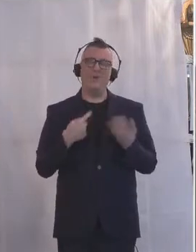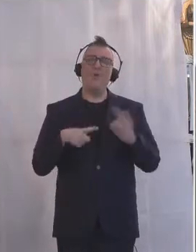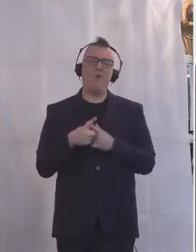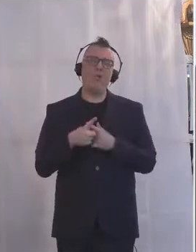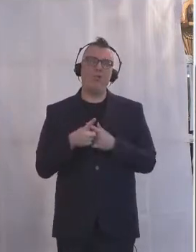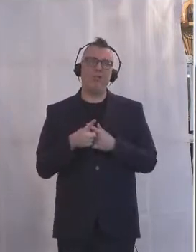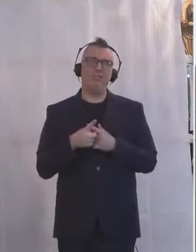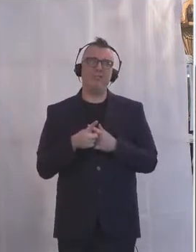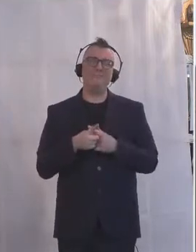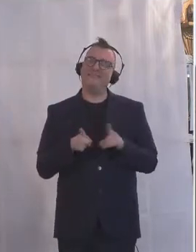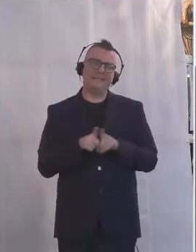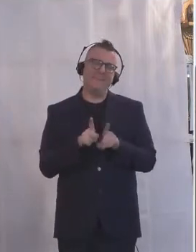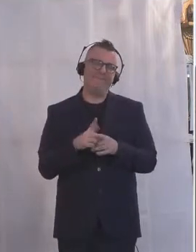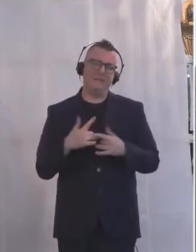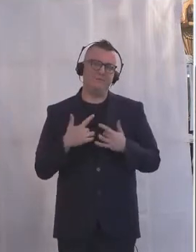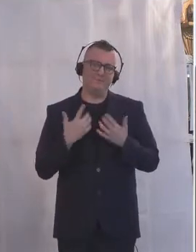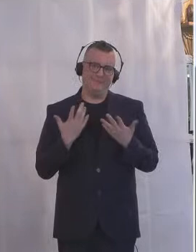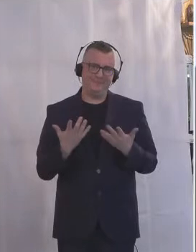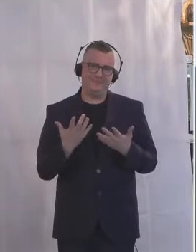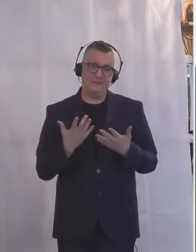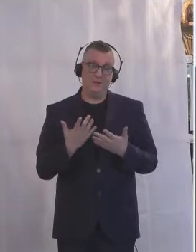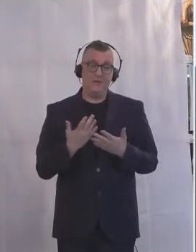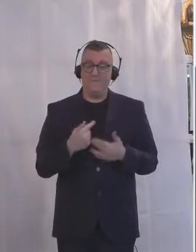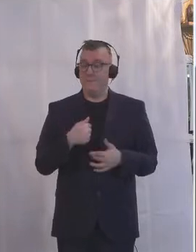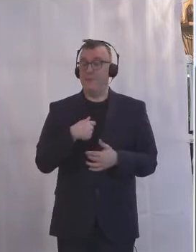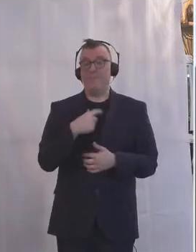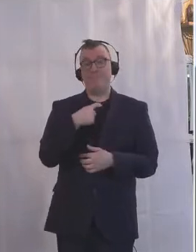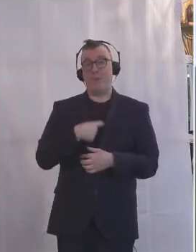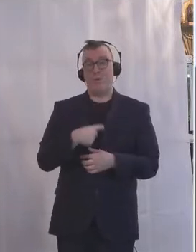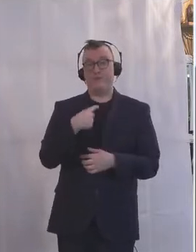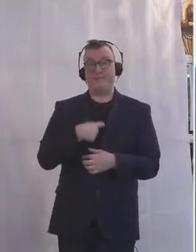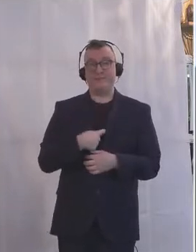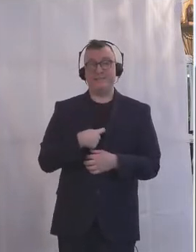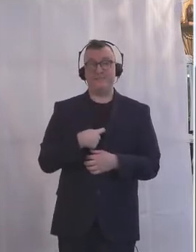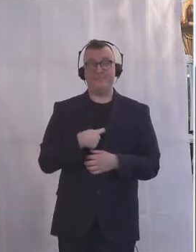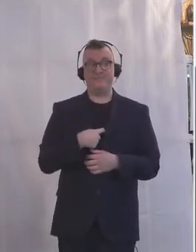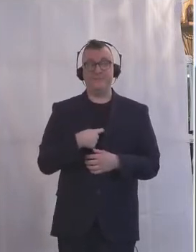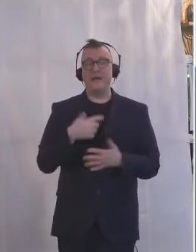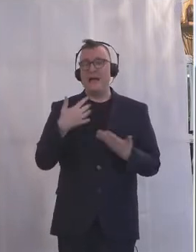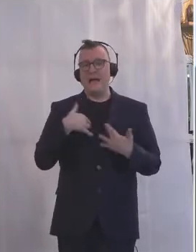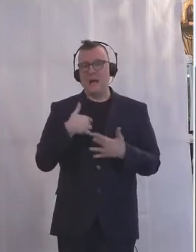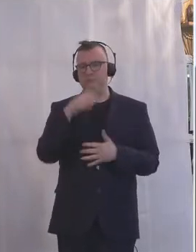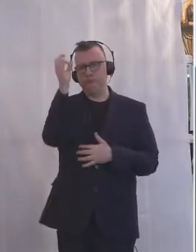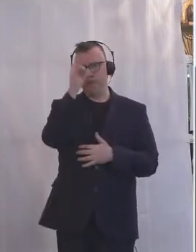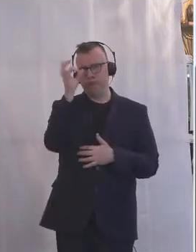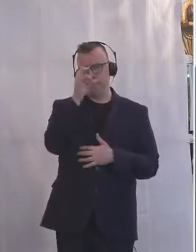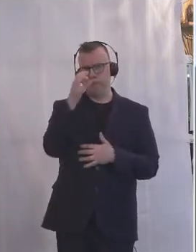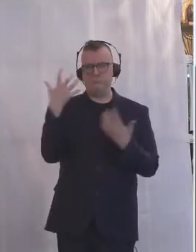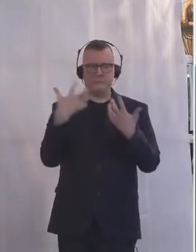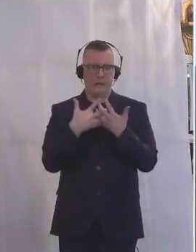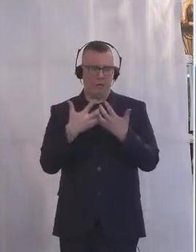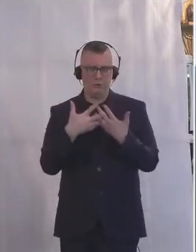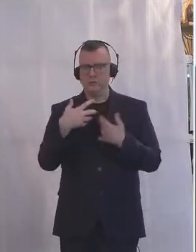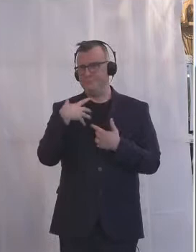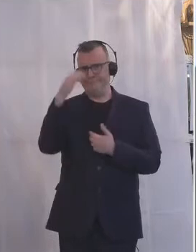with. And on a personal level, you know, as someone who is a non-technical, non-gaming